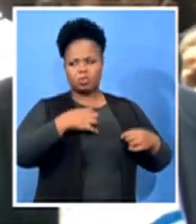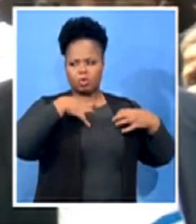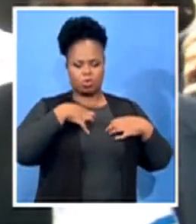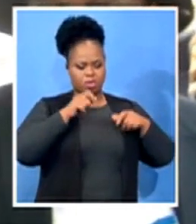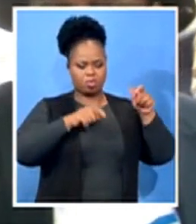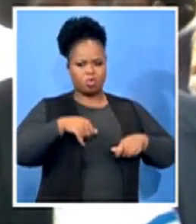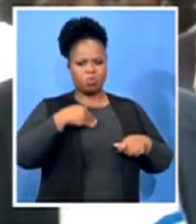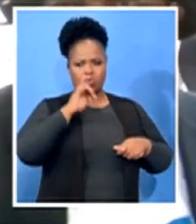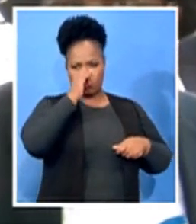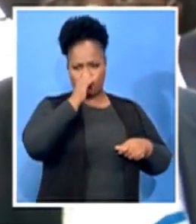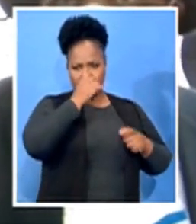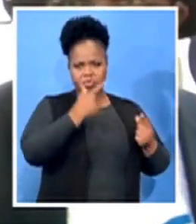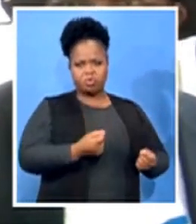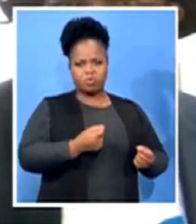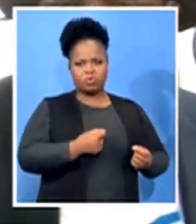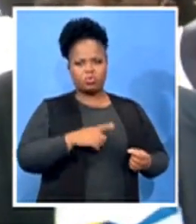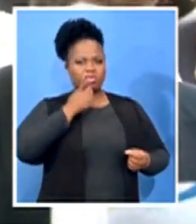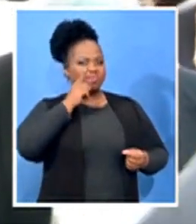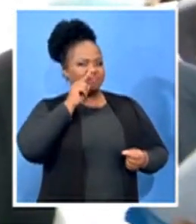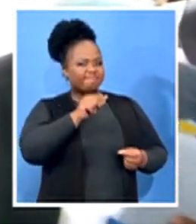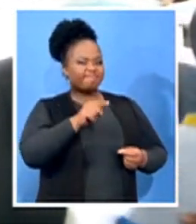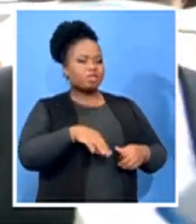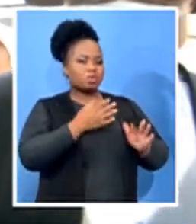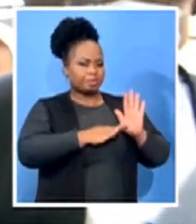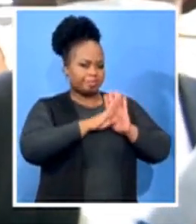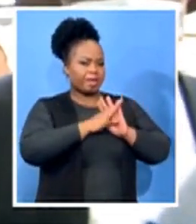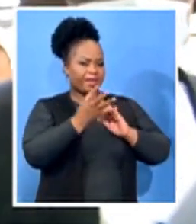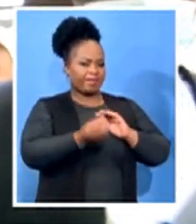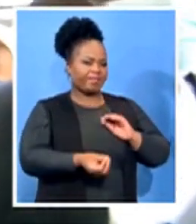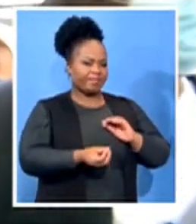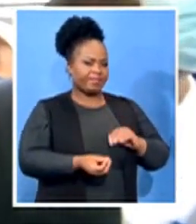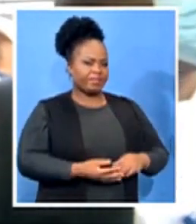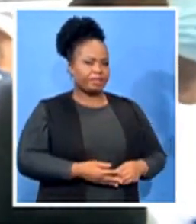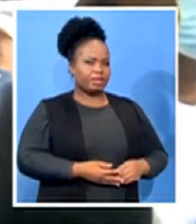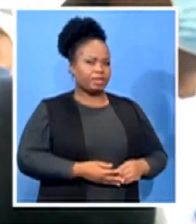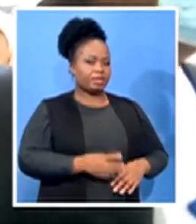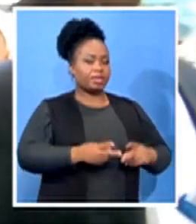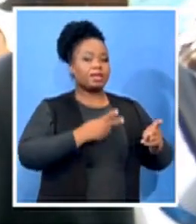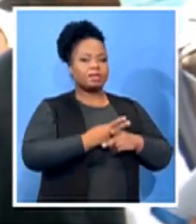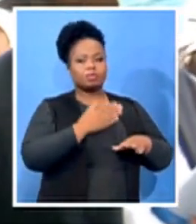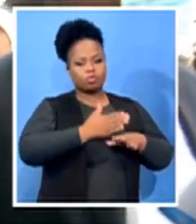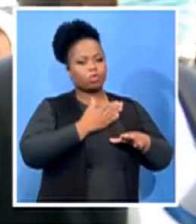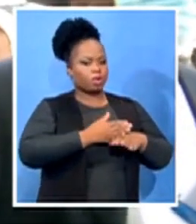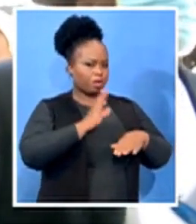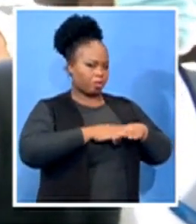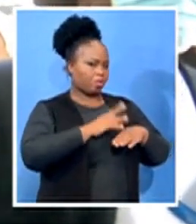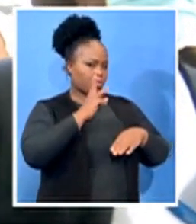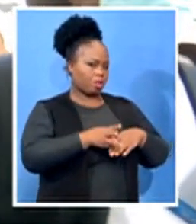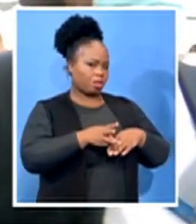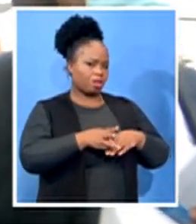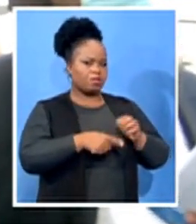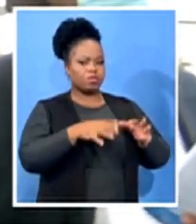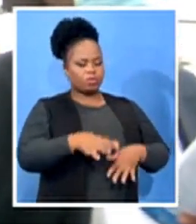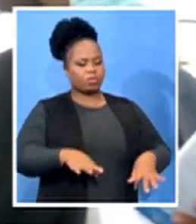at that. We are making some progress on that. But we're also going to work on the value chain of the stolen